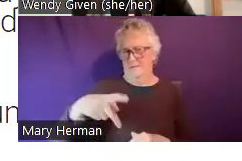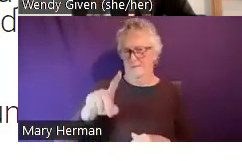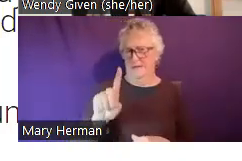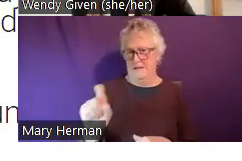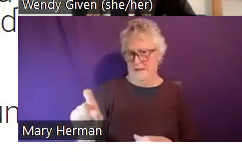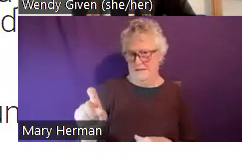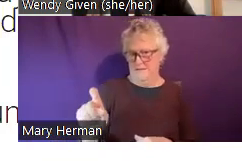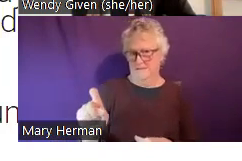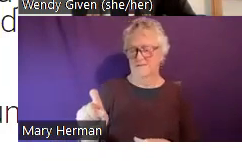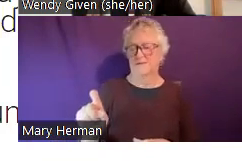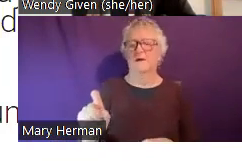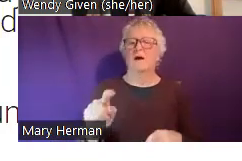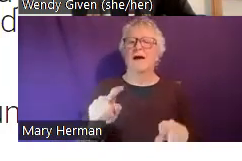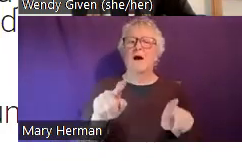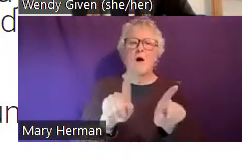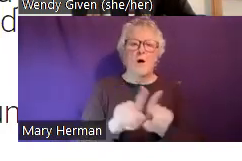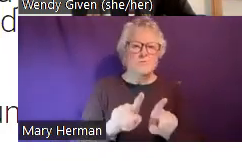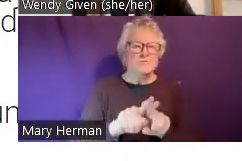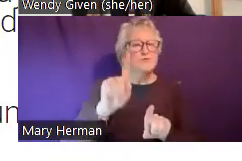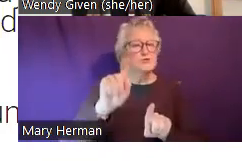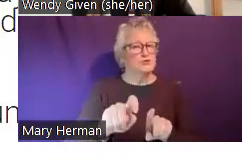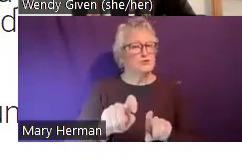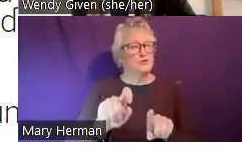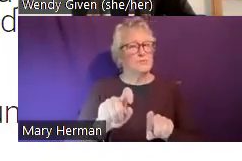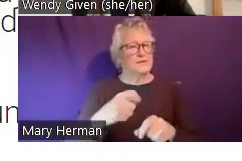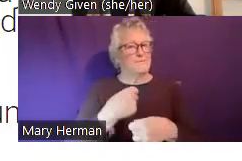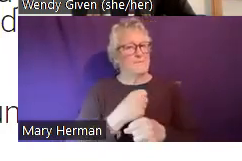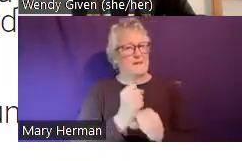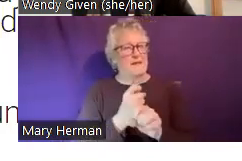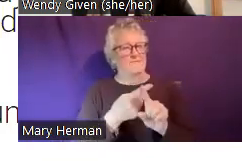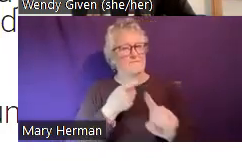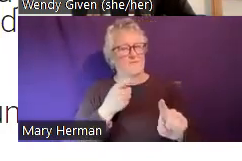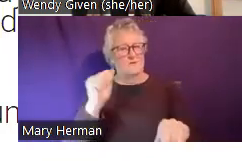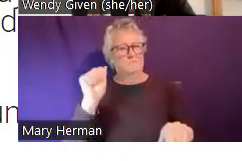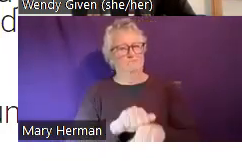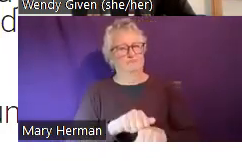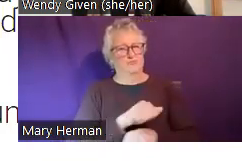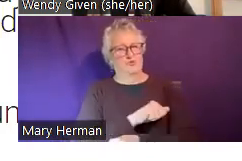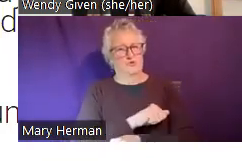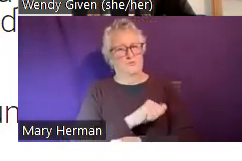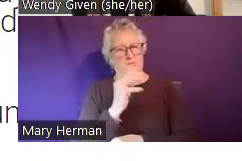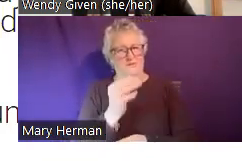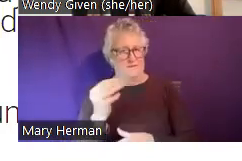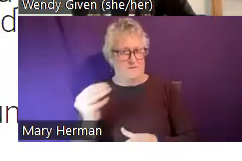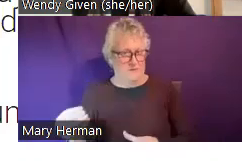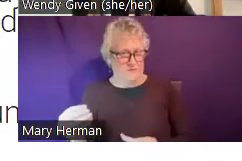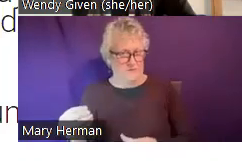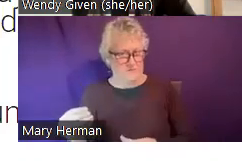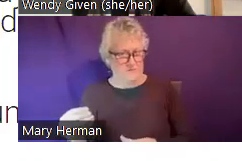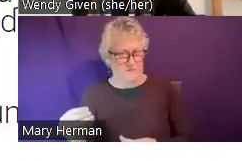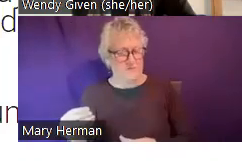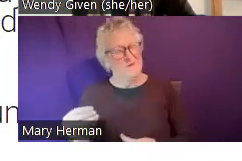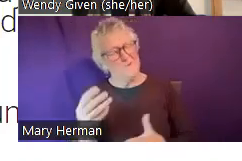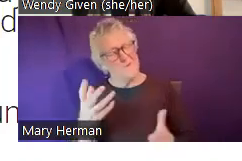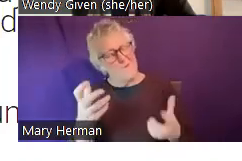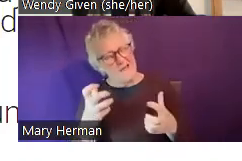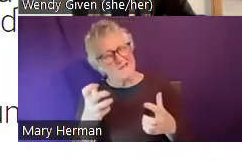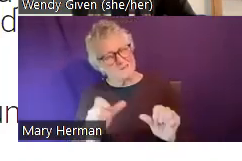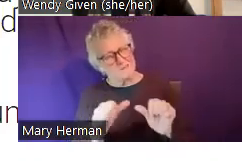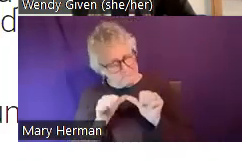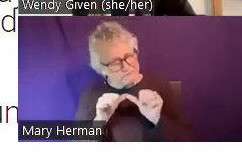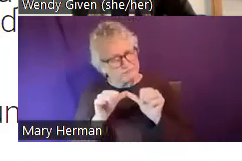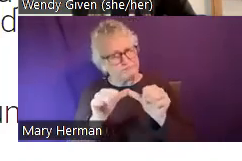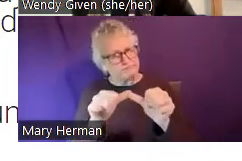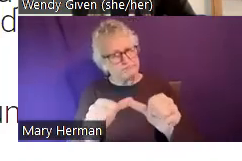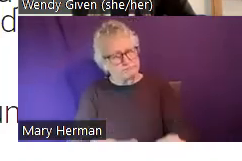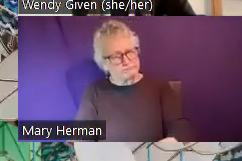be made of durable materials and easily maintained. These things will be around for a long time, and we want